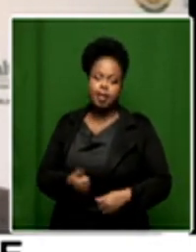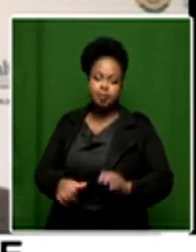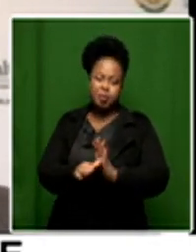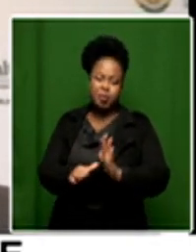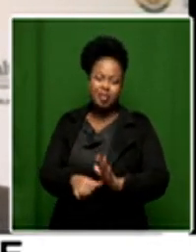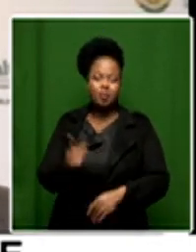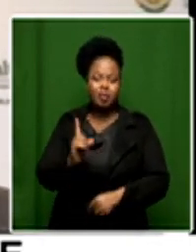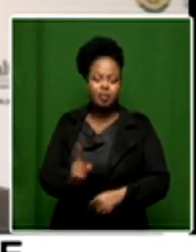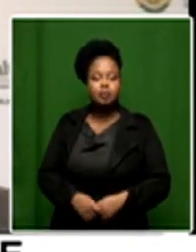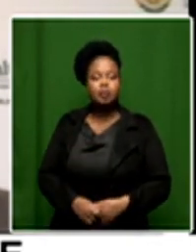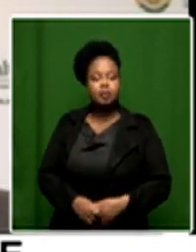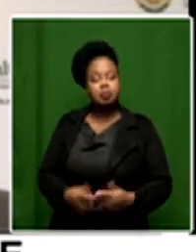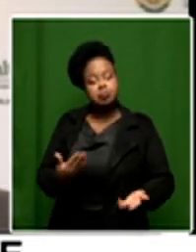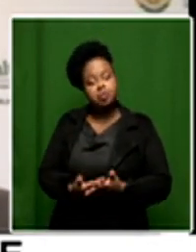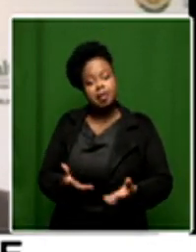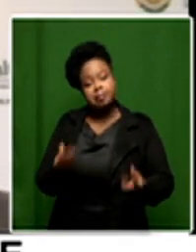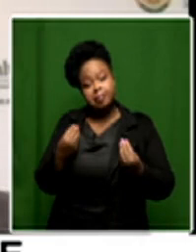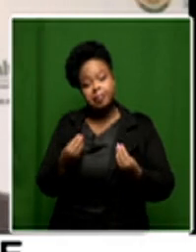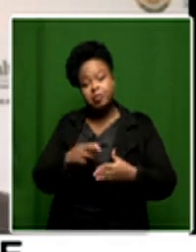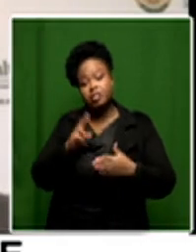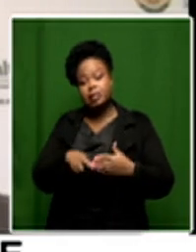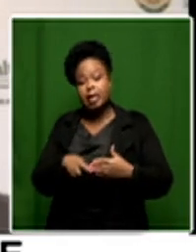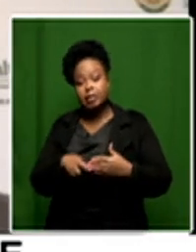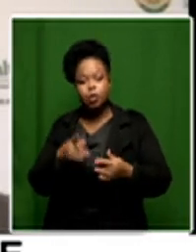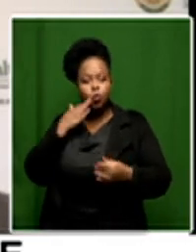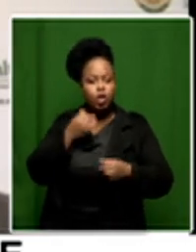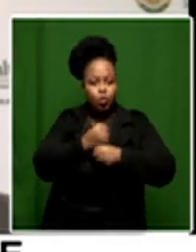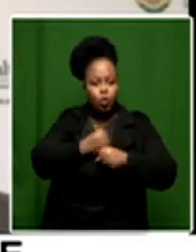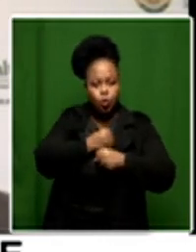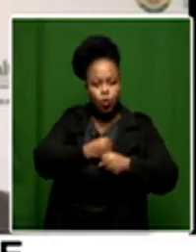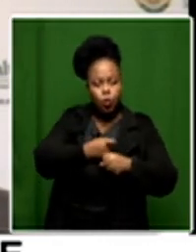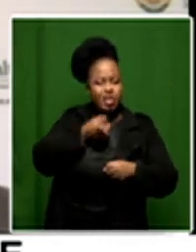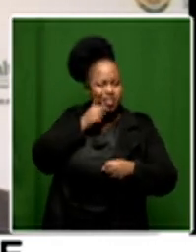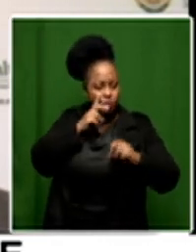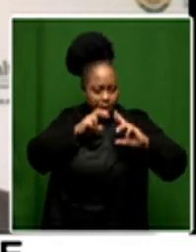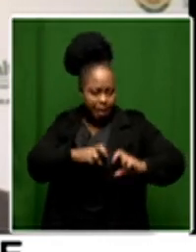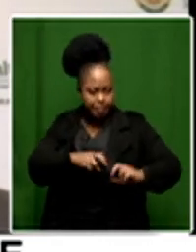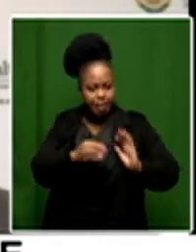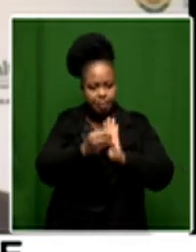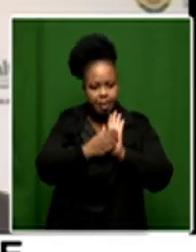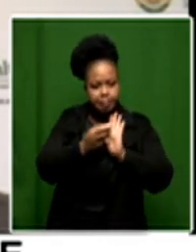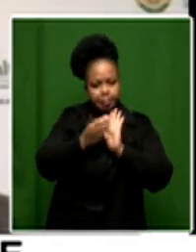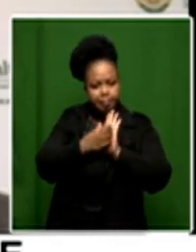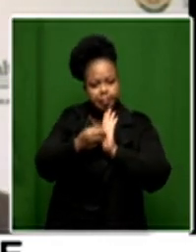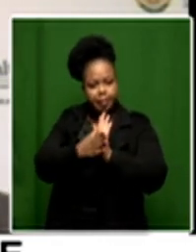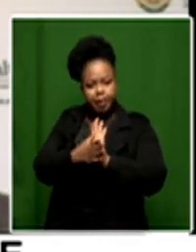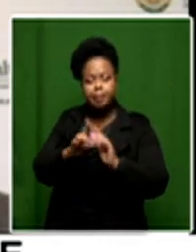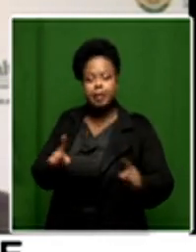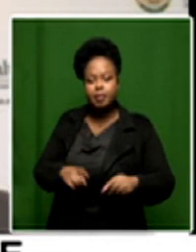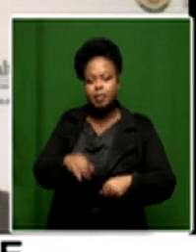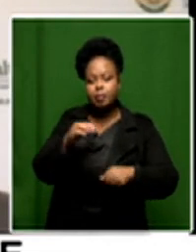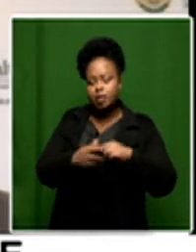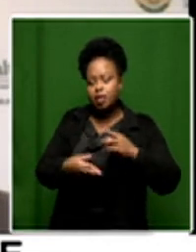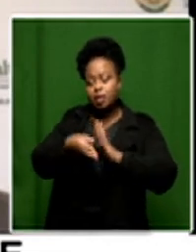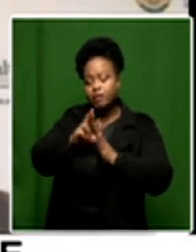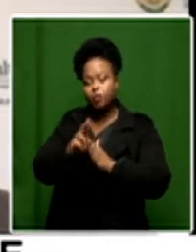is that you can get promising results during the trial, but the outcome has to be recorded with a peer-reviewed process